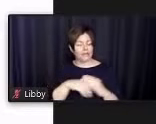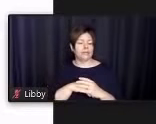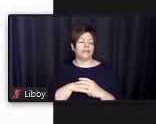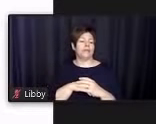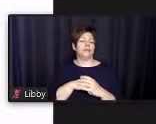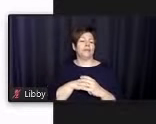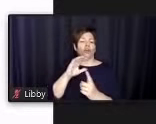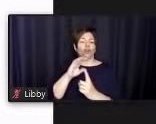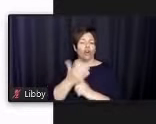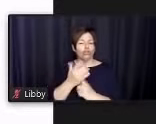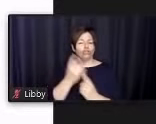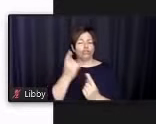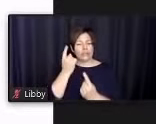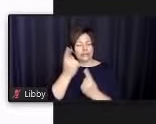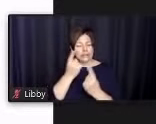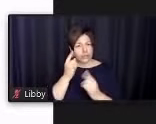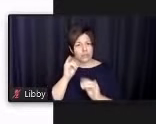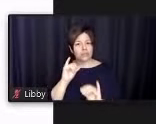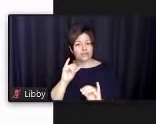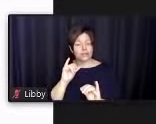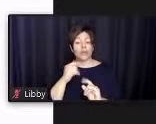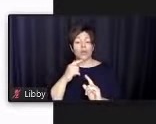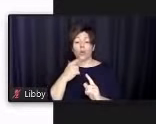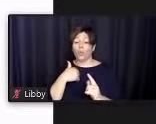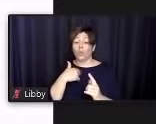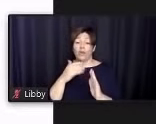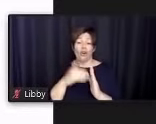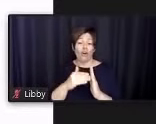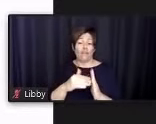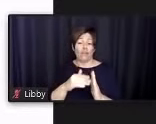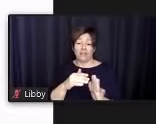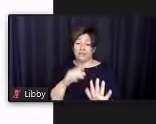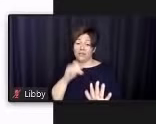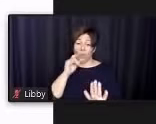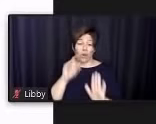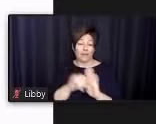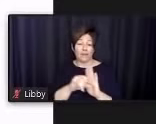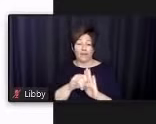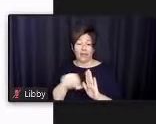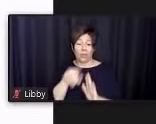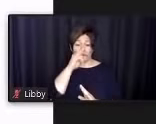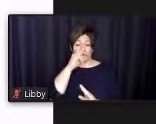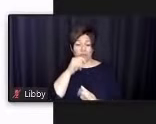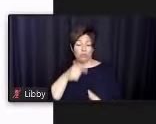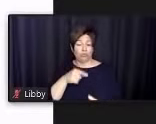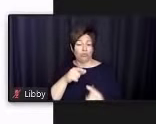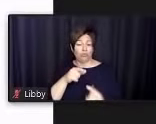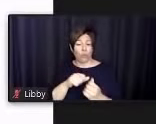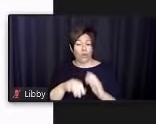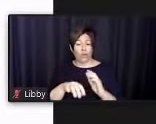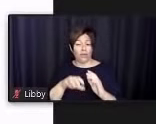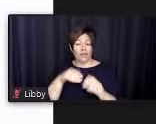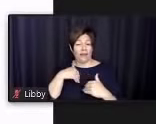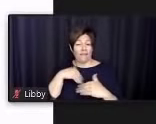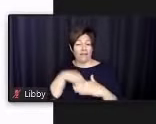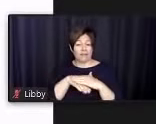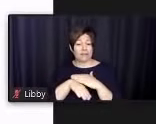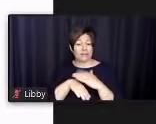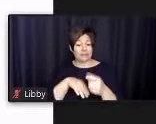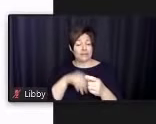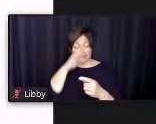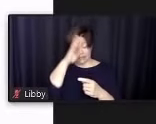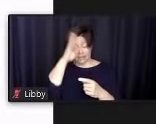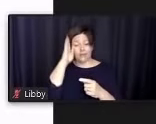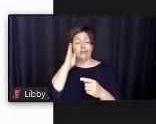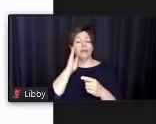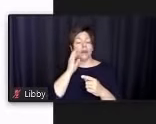cultural considerations. We often over-identify these kids, but keep that in mind. Just keep this in mind as we talk about this. And so